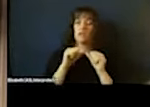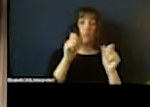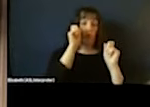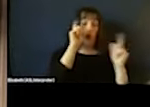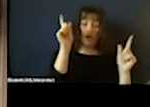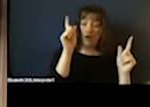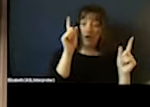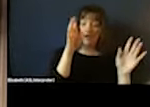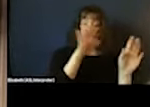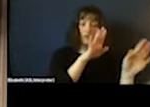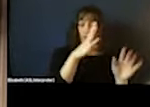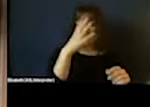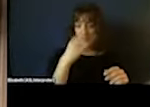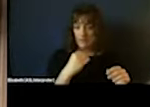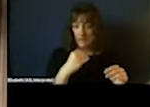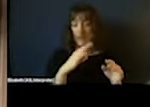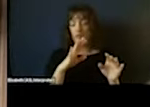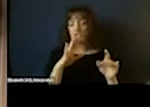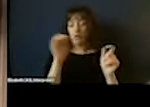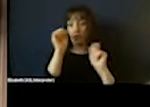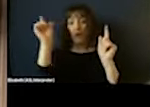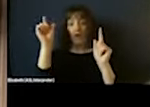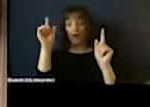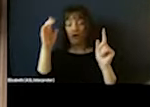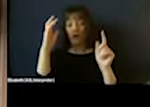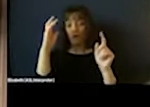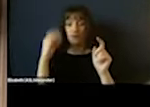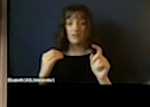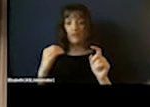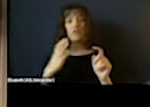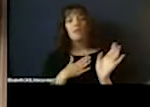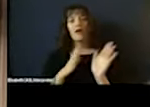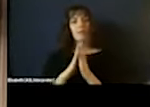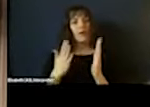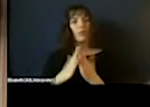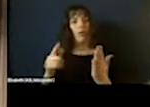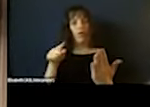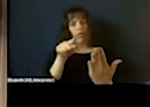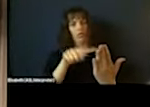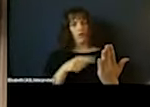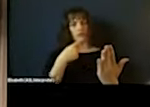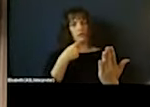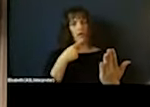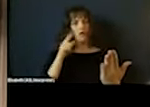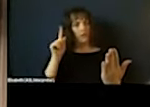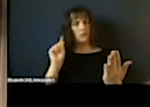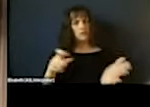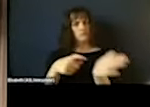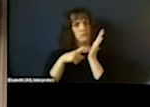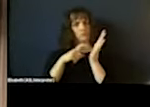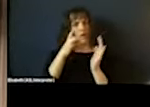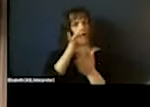again and sleep again. Even if my manual said I should sleep 8 hours, but I cannot sleep